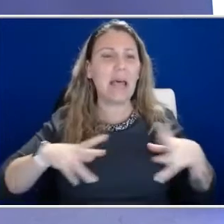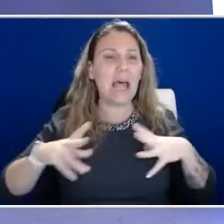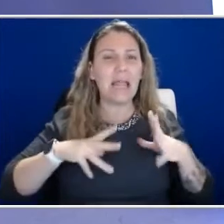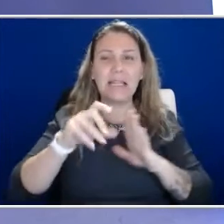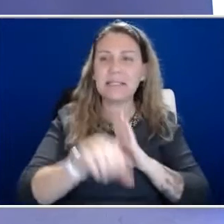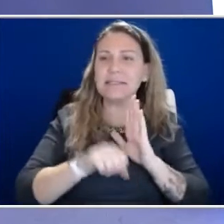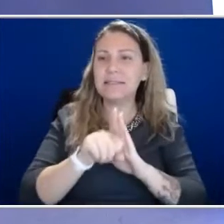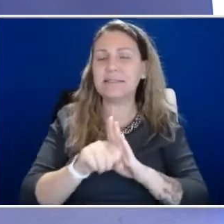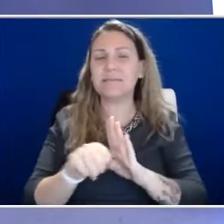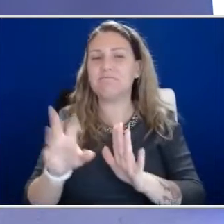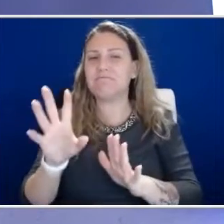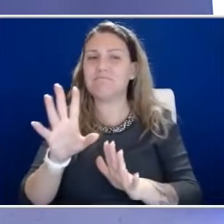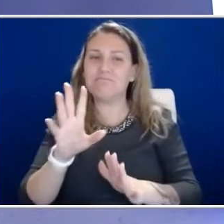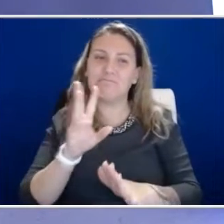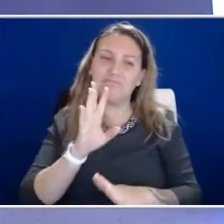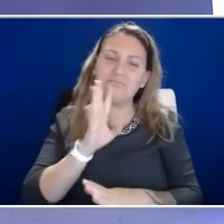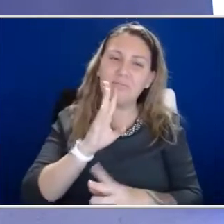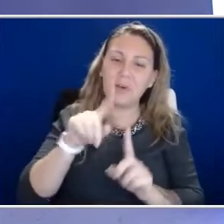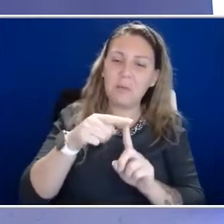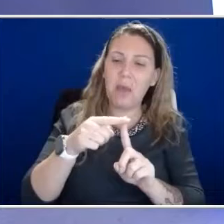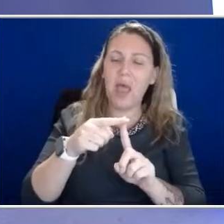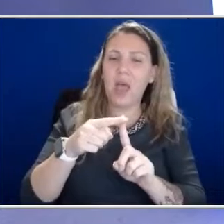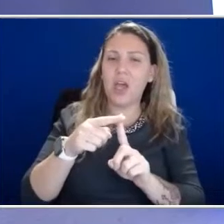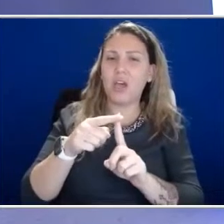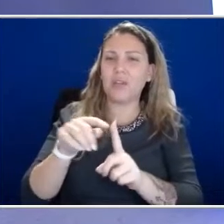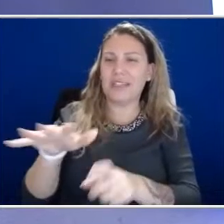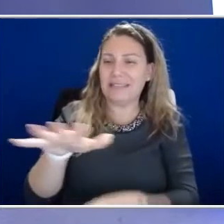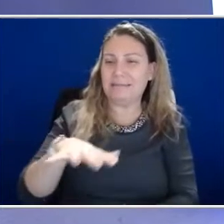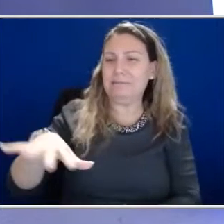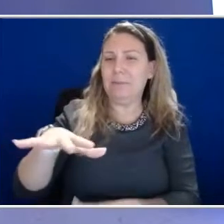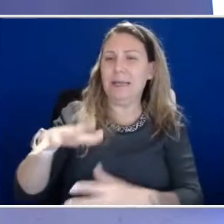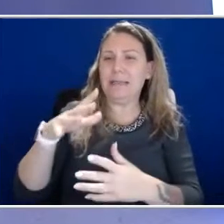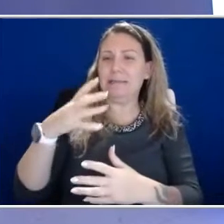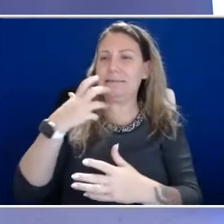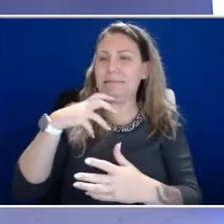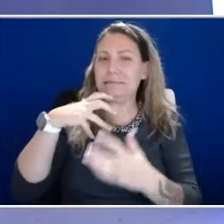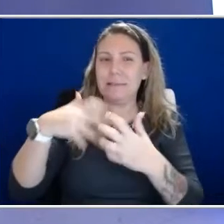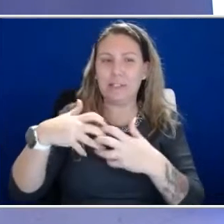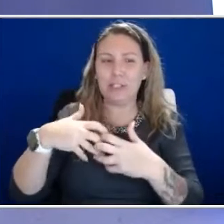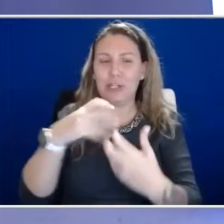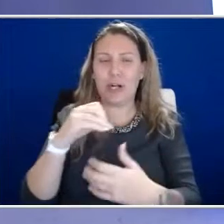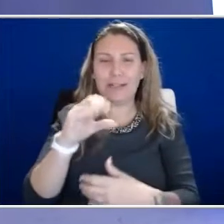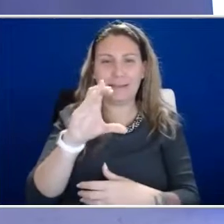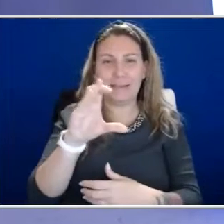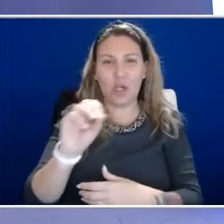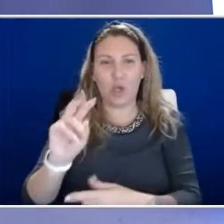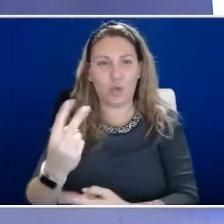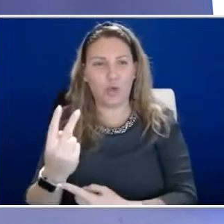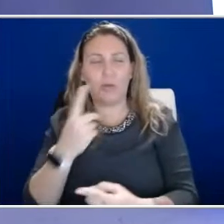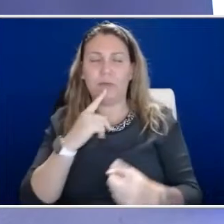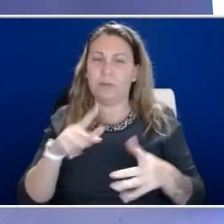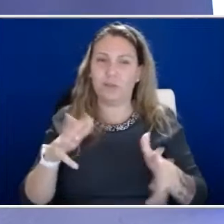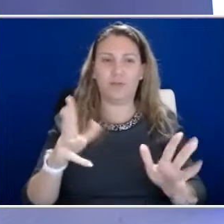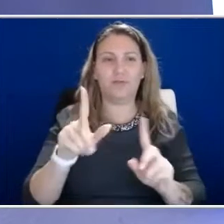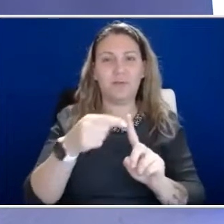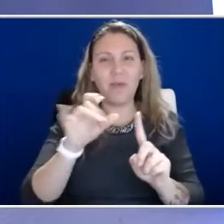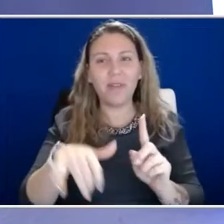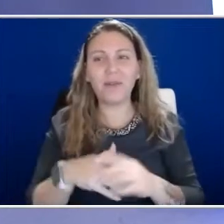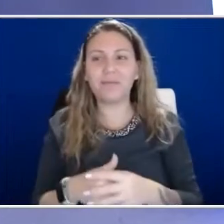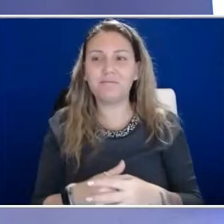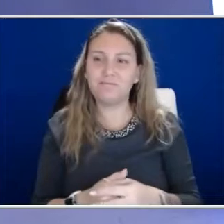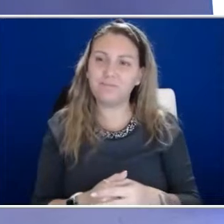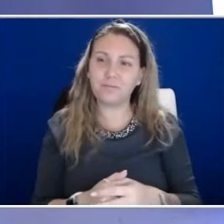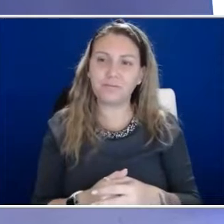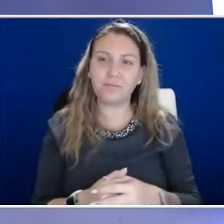space heaters and carbon monoxide. It's so scary. That's something I get really nervous about, and I know other folks do too. Let's talk